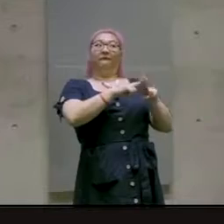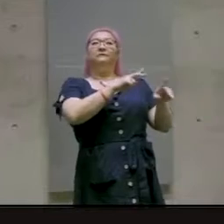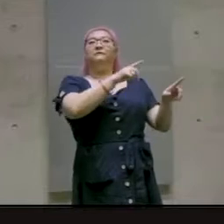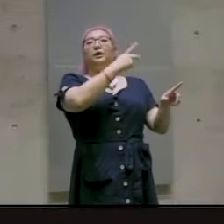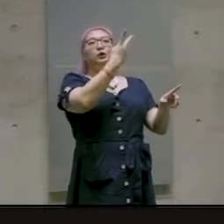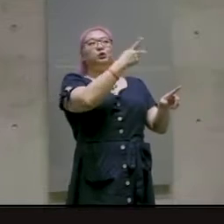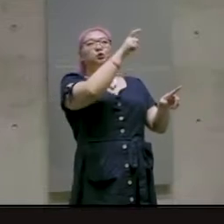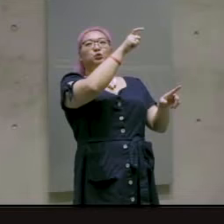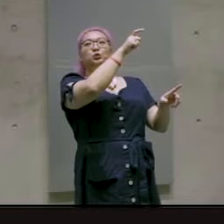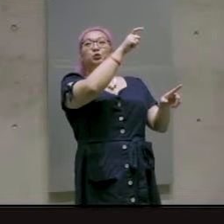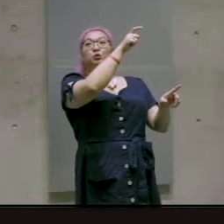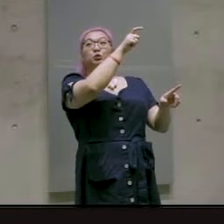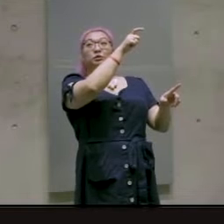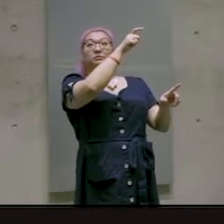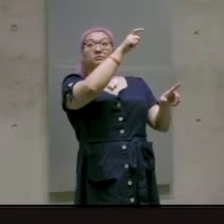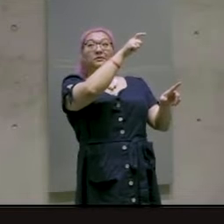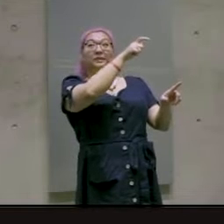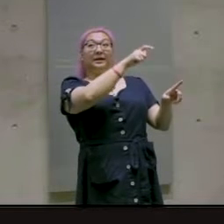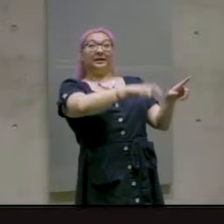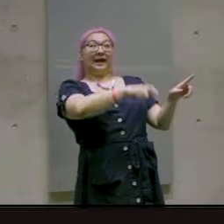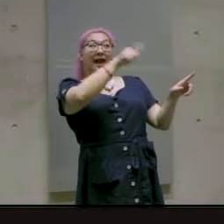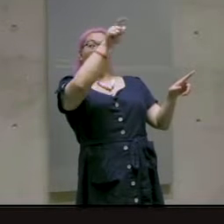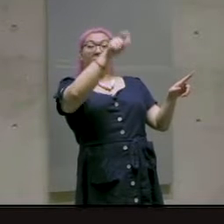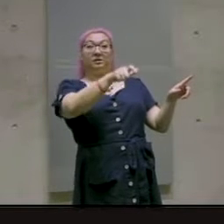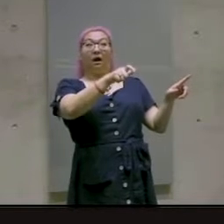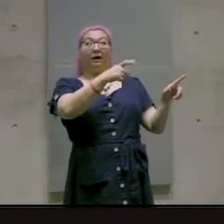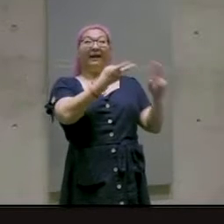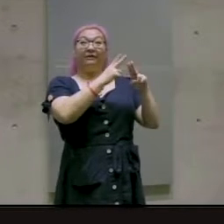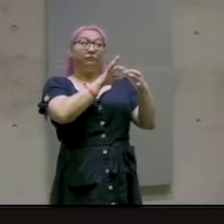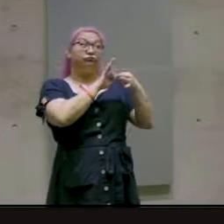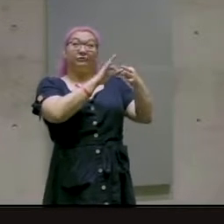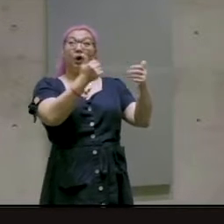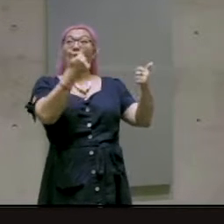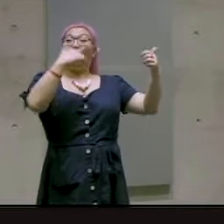essentially for a threesome on Queen Victoria's throne.